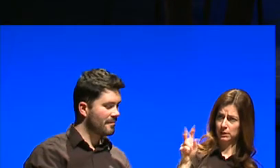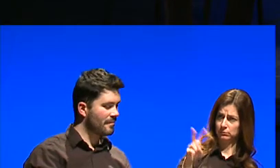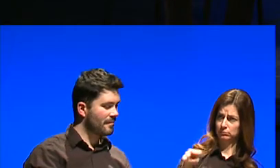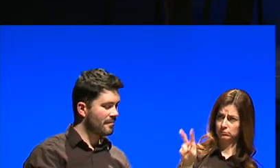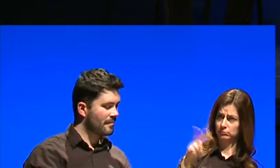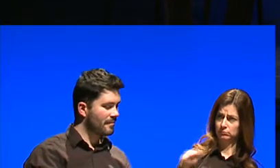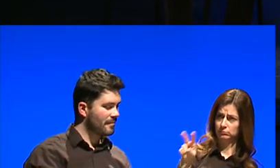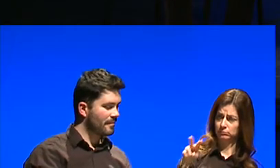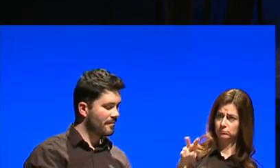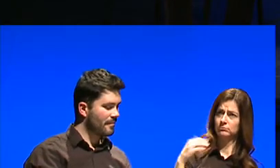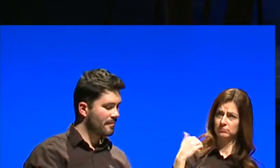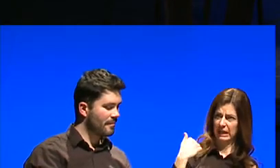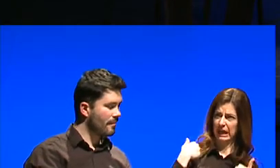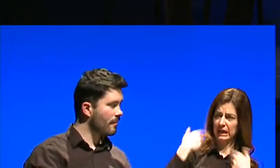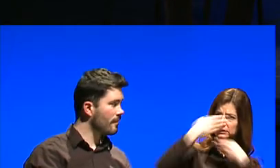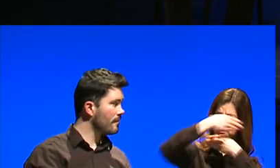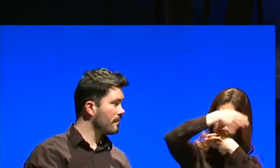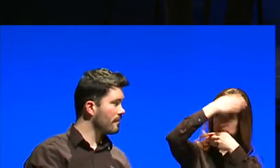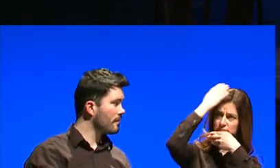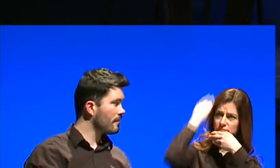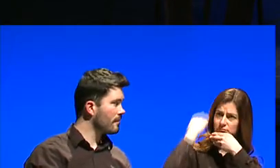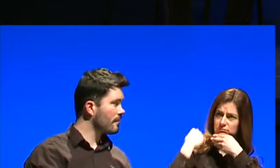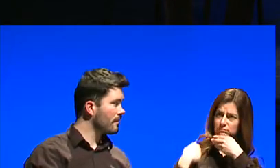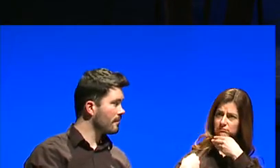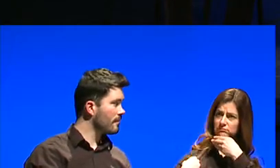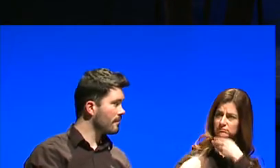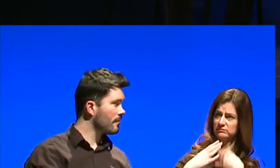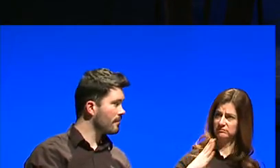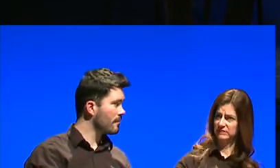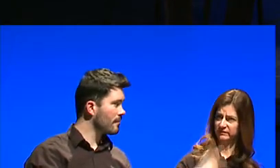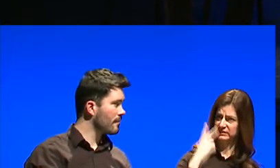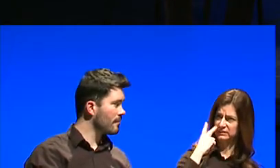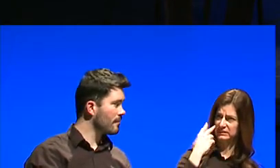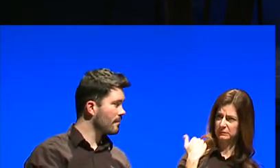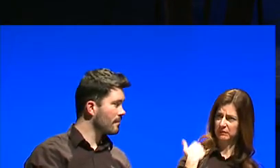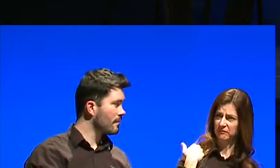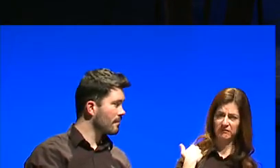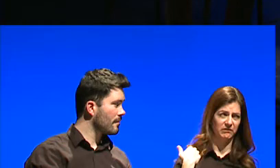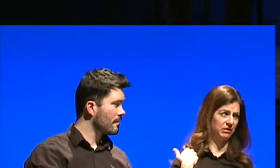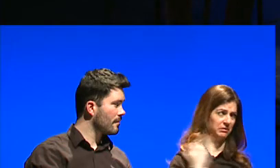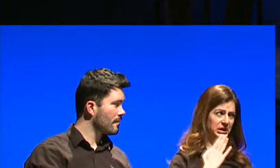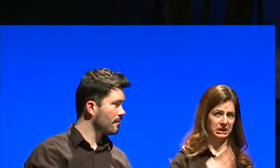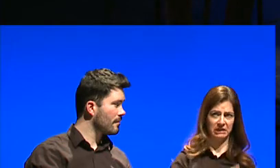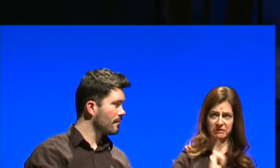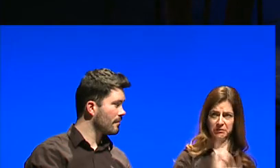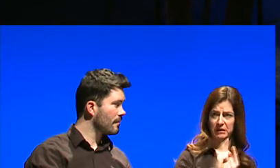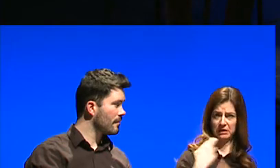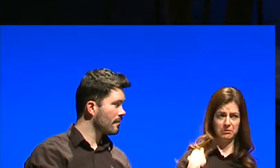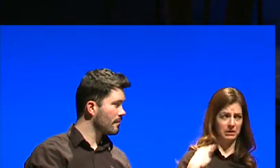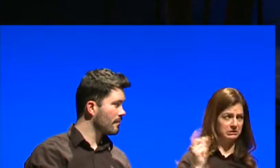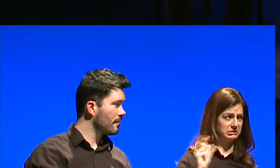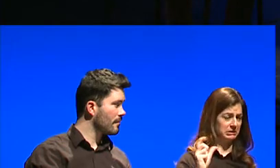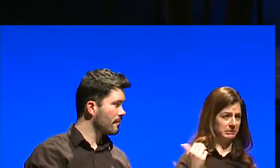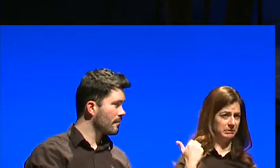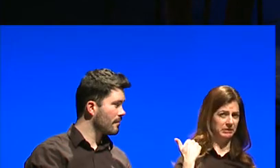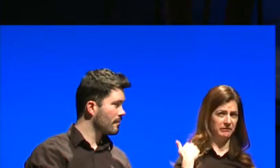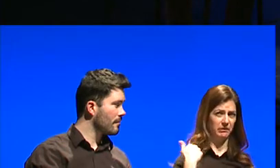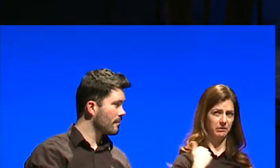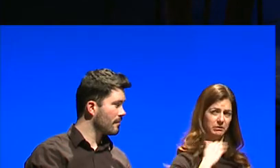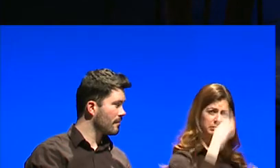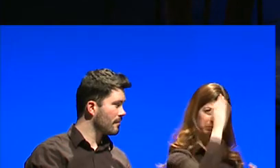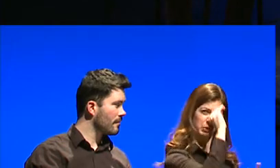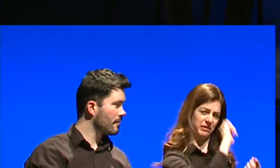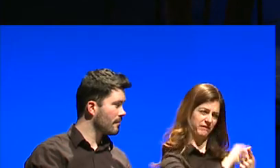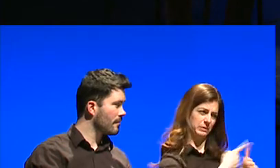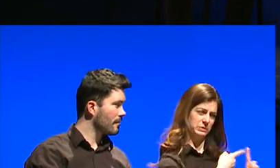a hijab. I have never seen that before. I have never really met someone Muslim before, except for Faisal at school.